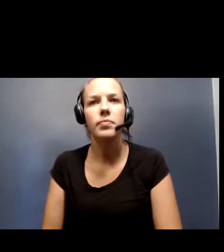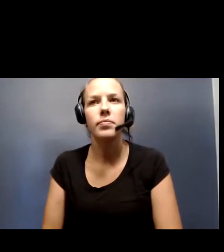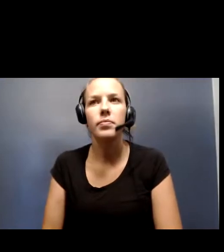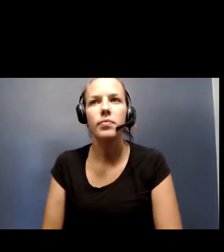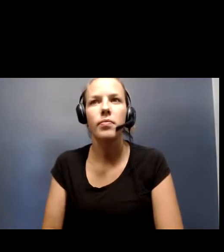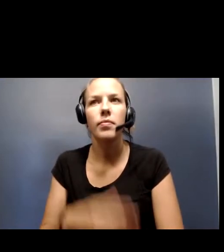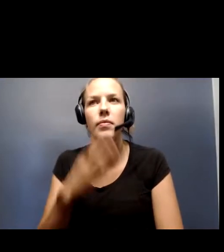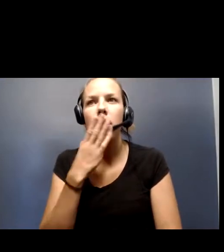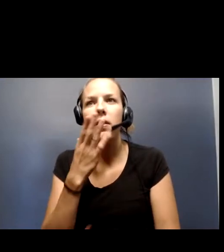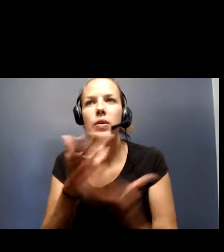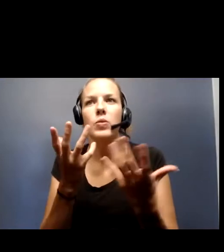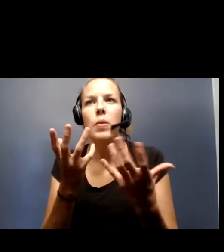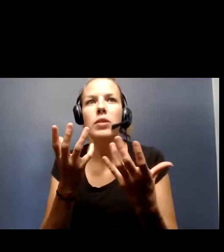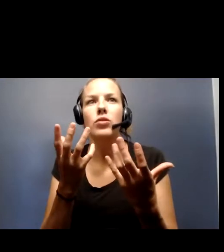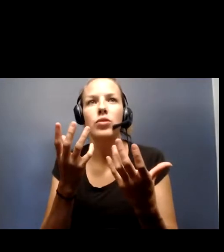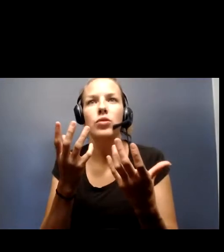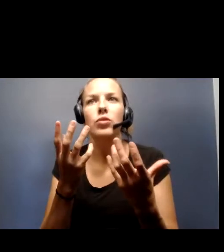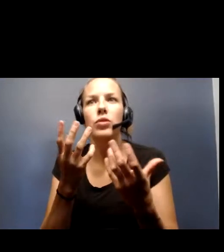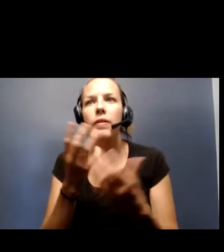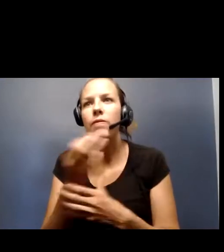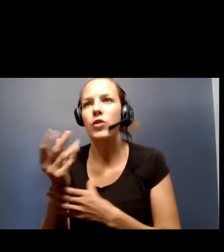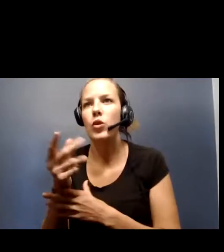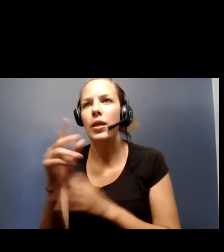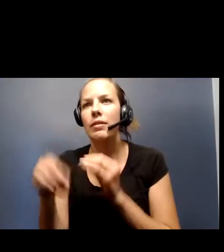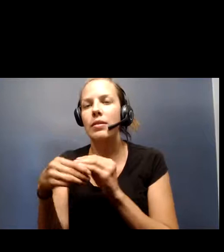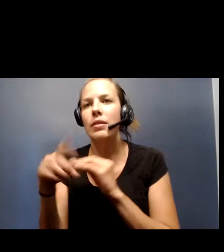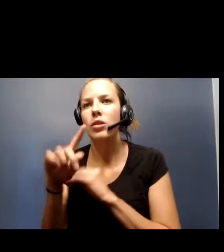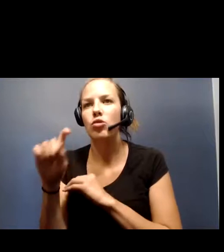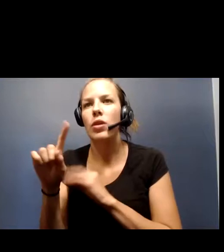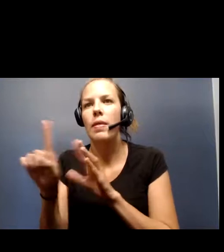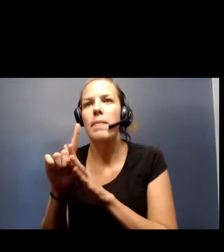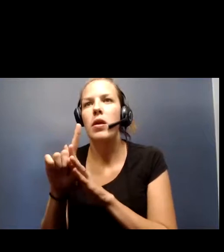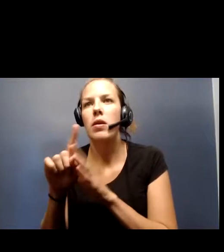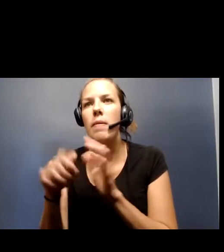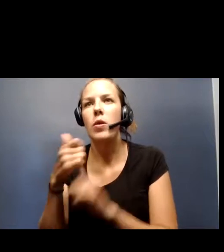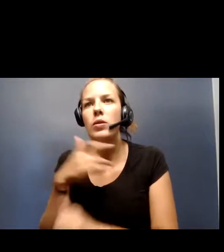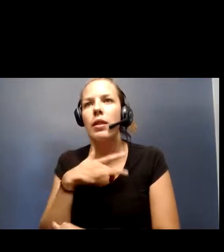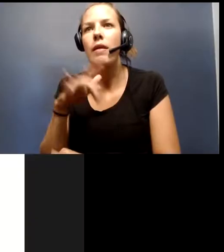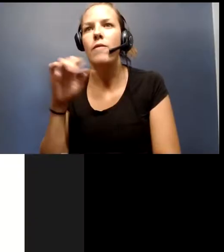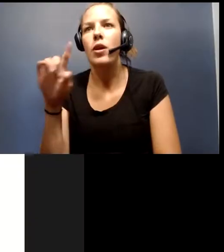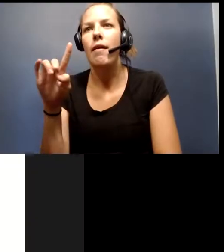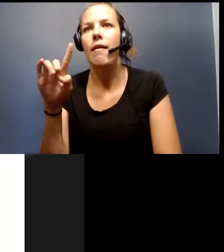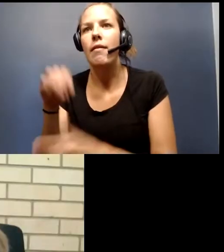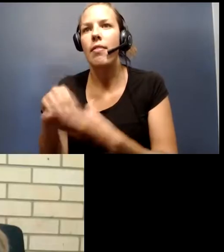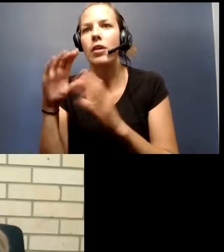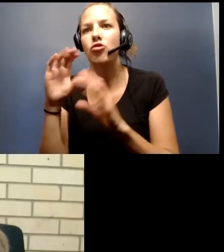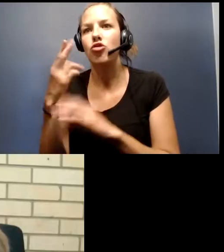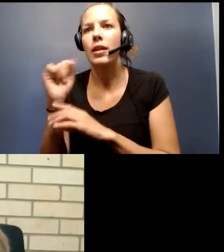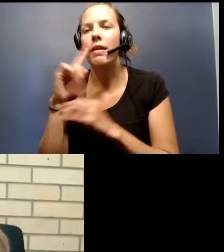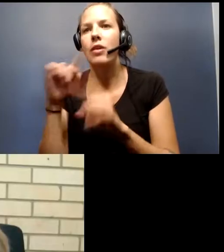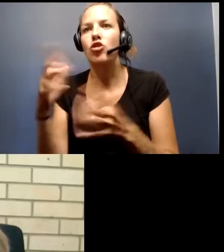Thank you so much. We did have a couple of additional questions that popped up, most likely for Ed in the chat. He has answered some of